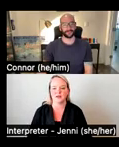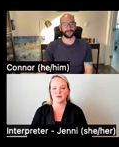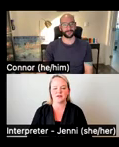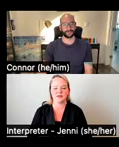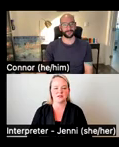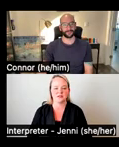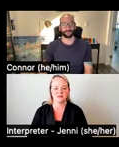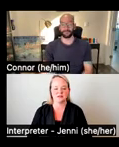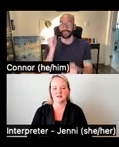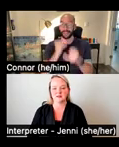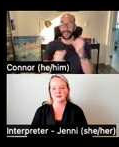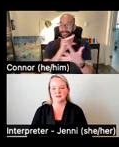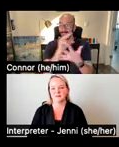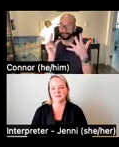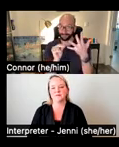connect